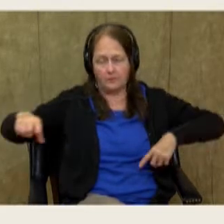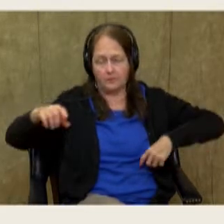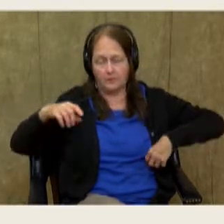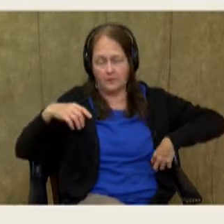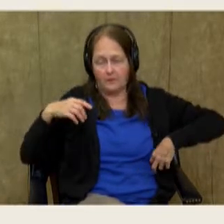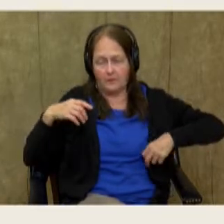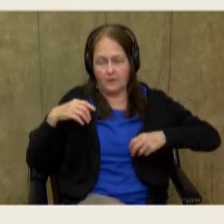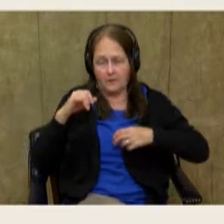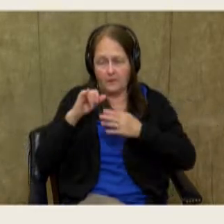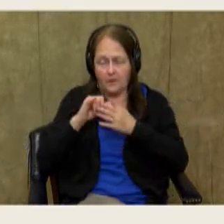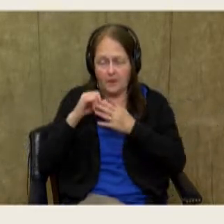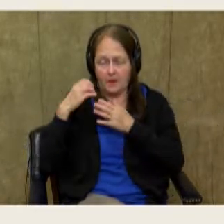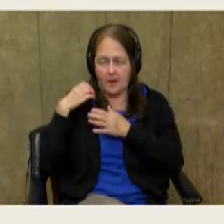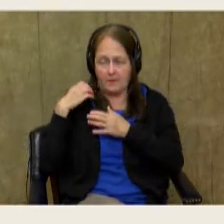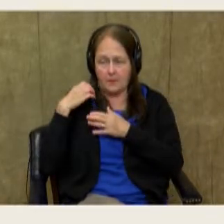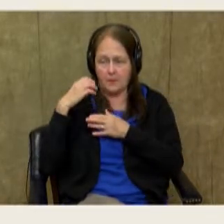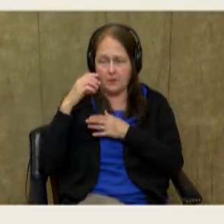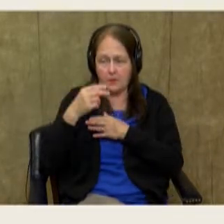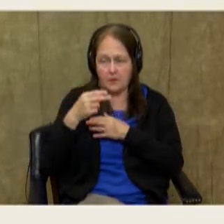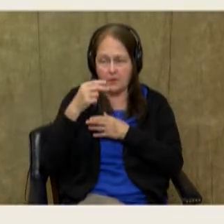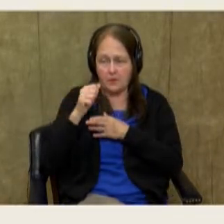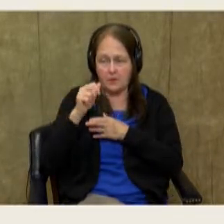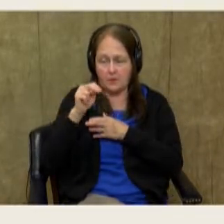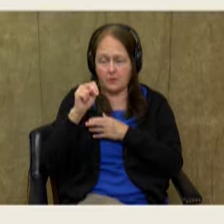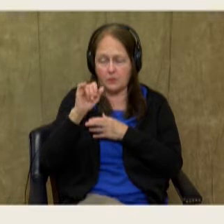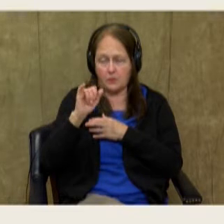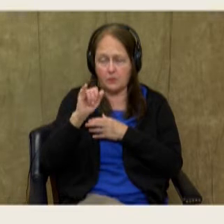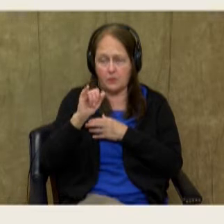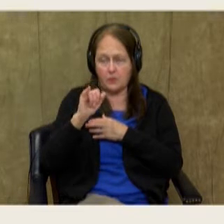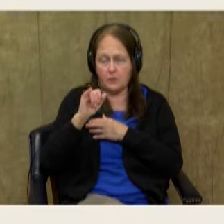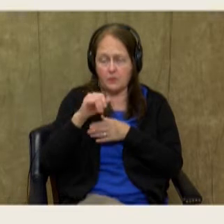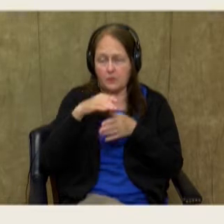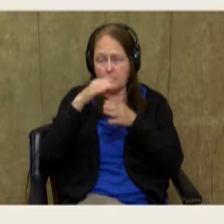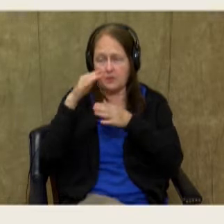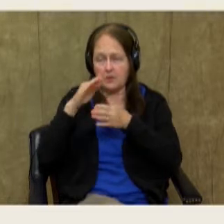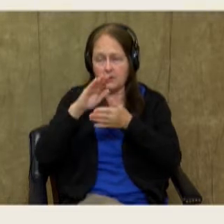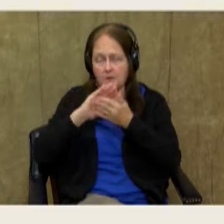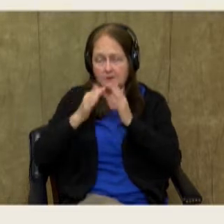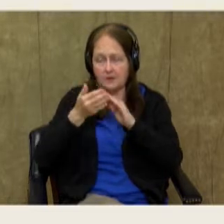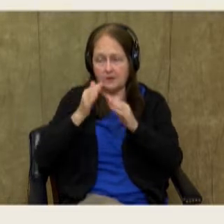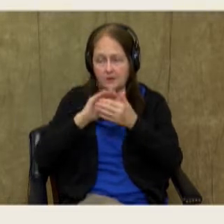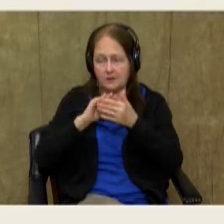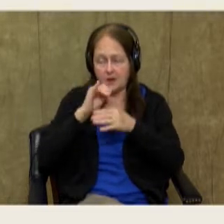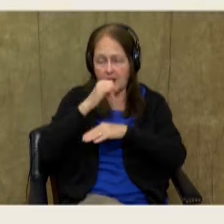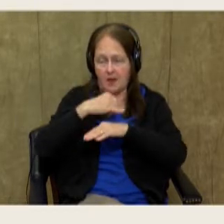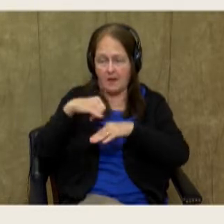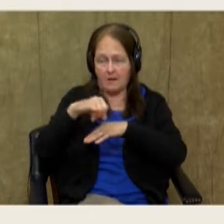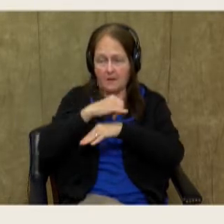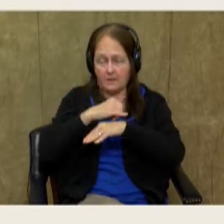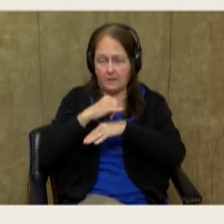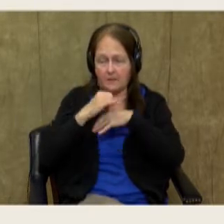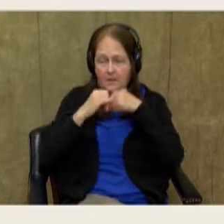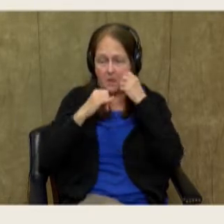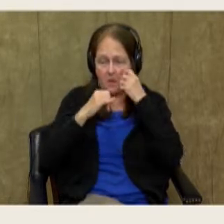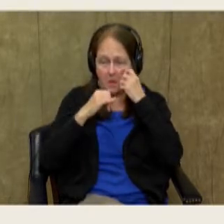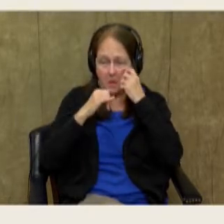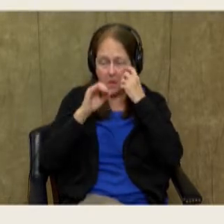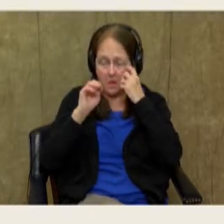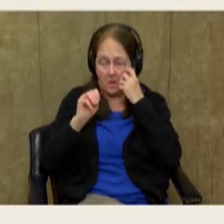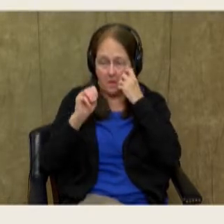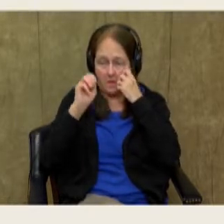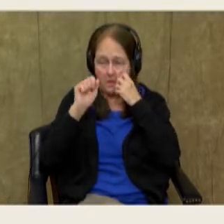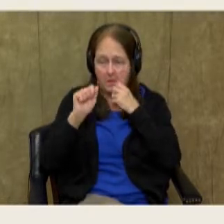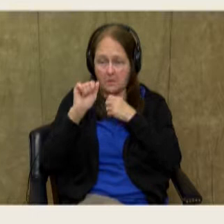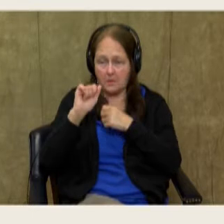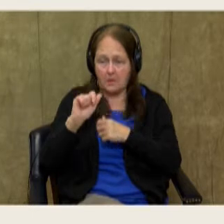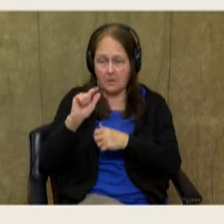Hanoi. And then in the south, it's got the major city of Ho Chi Minh City, used to be called Saigon. And then we have Malaysia. Look down in